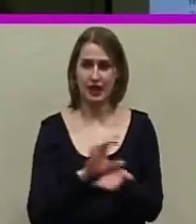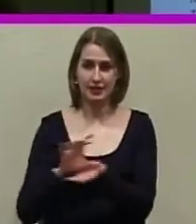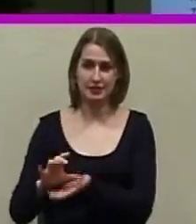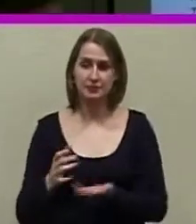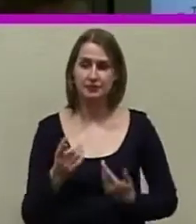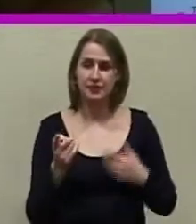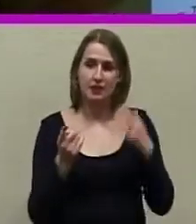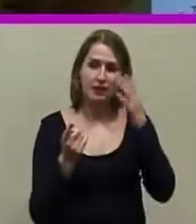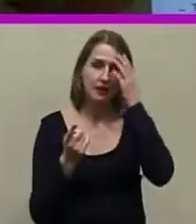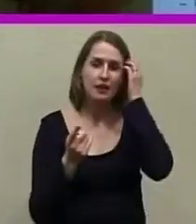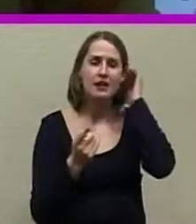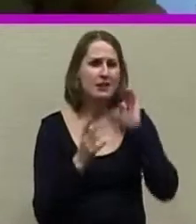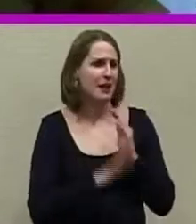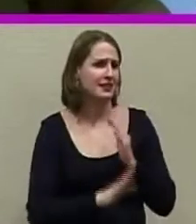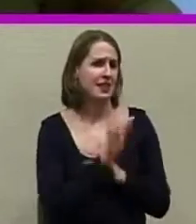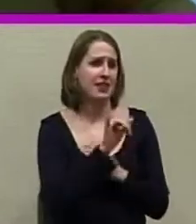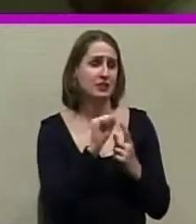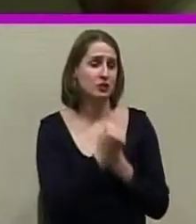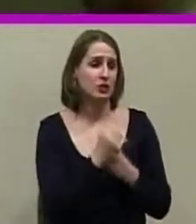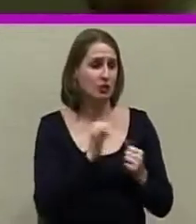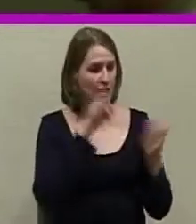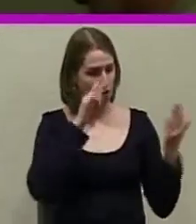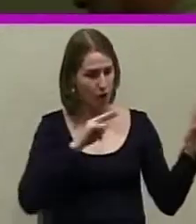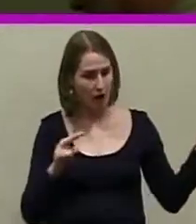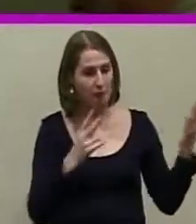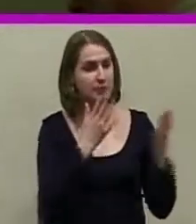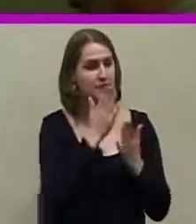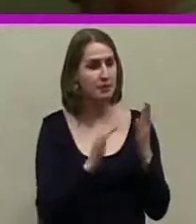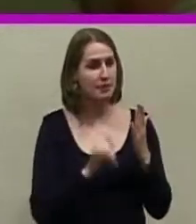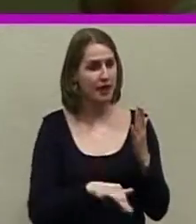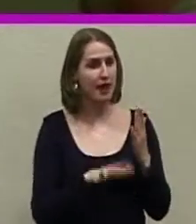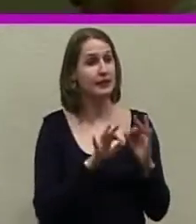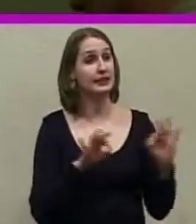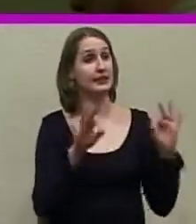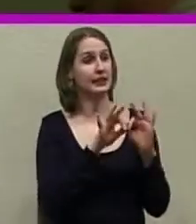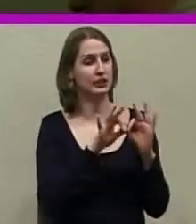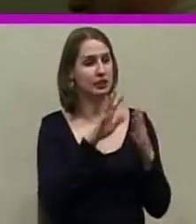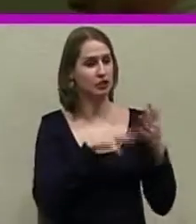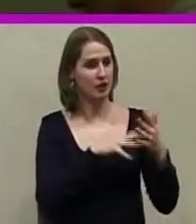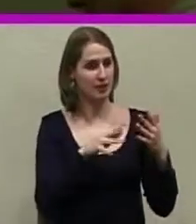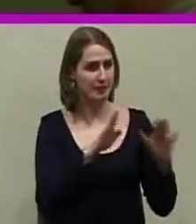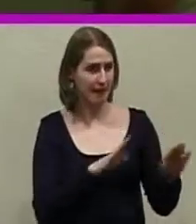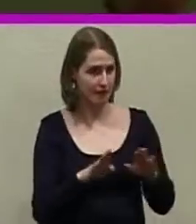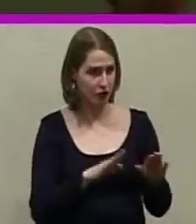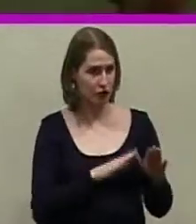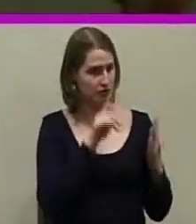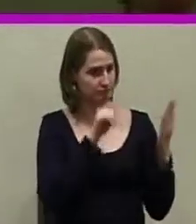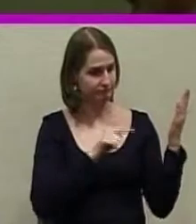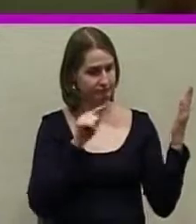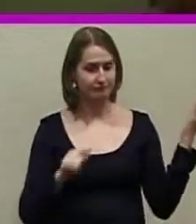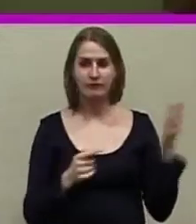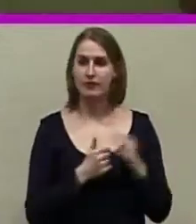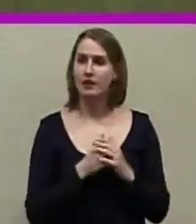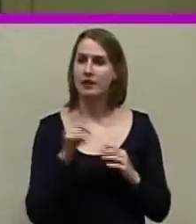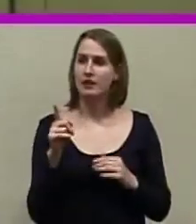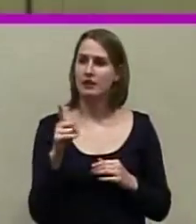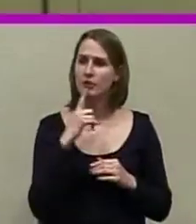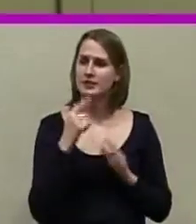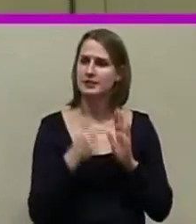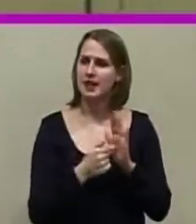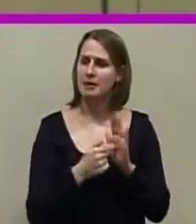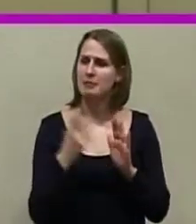it's a situation where you can look up some of the key target behaviors. And so, for example, this one is, let